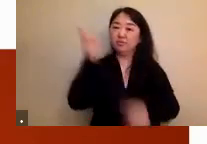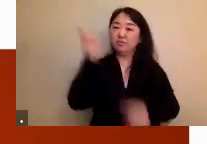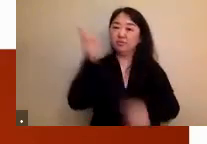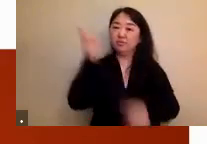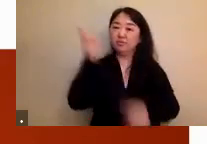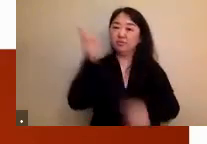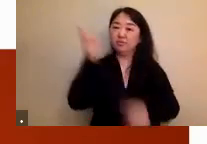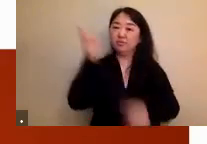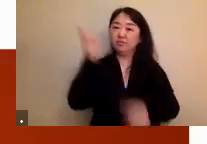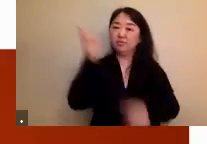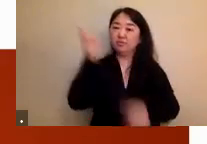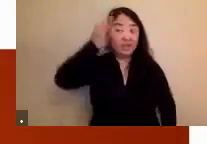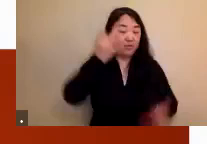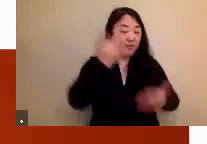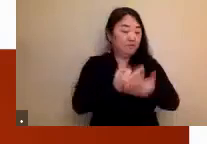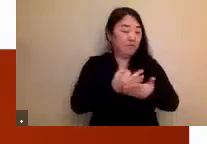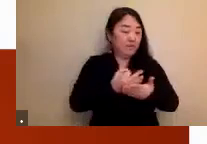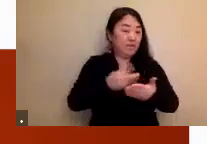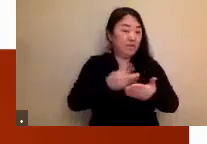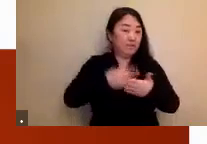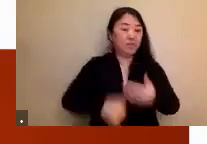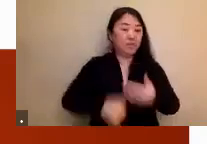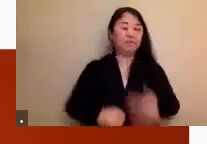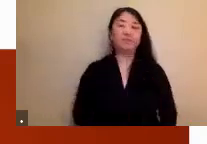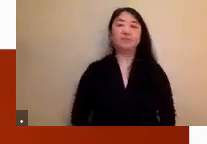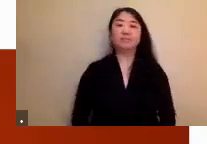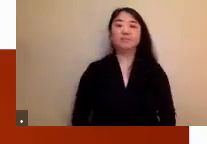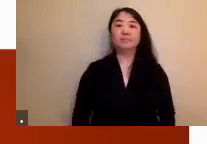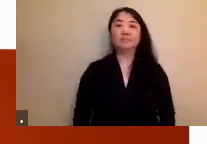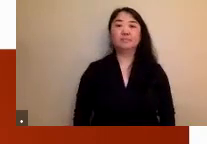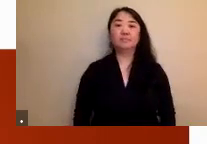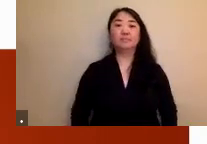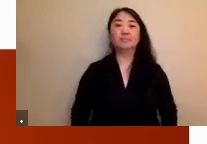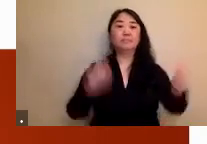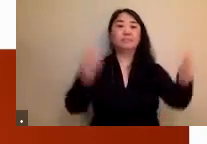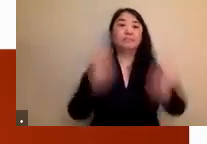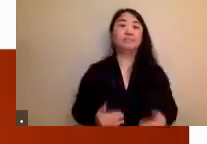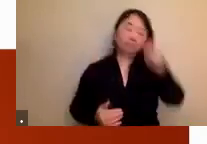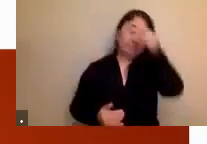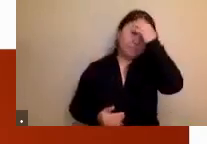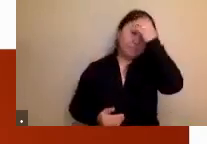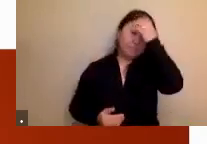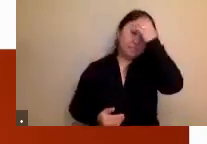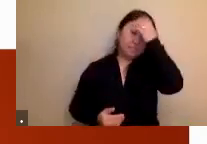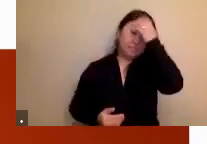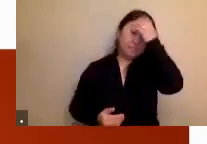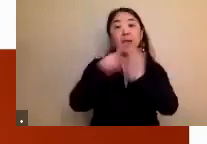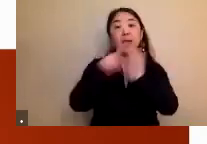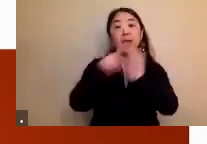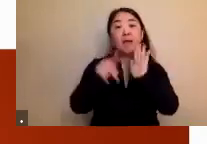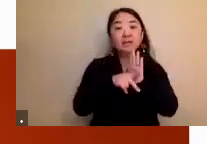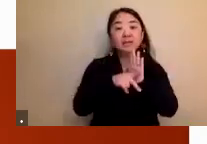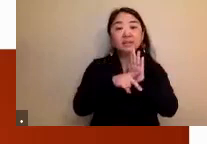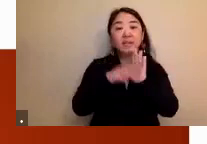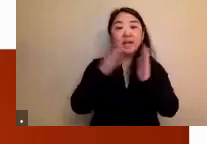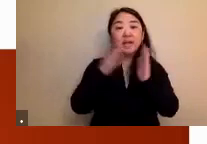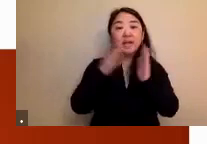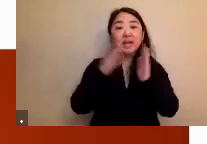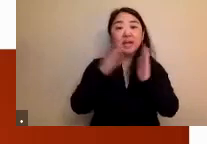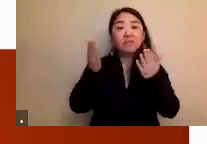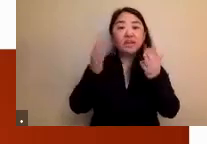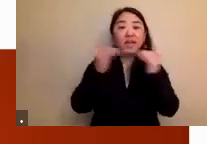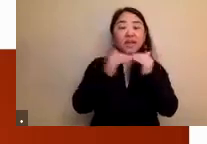projects. Another thing that we look at with regards to policy serving transportation equity, we looked at the